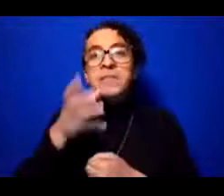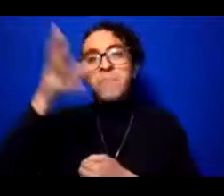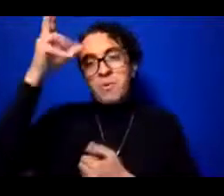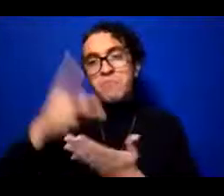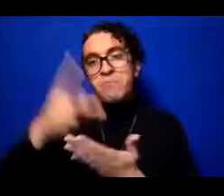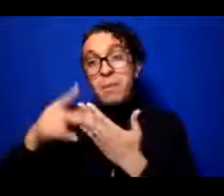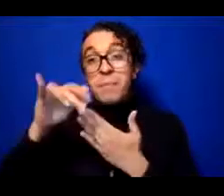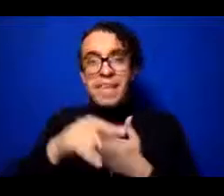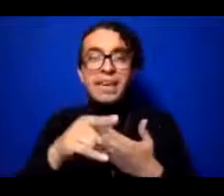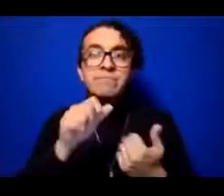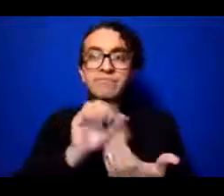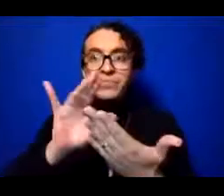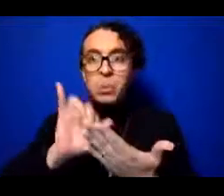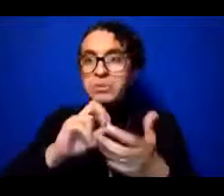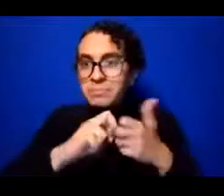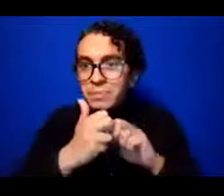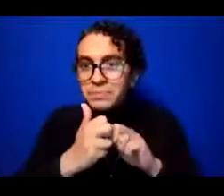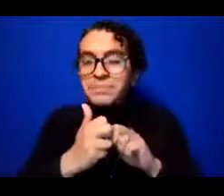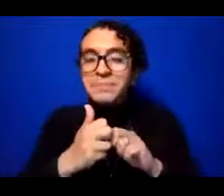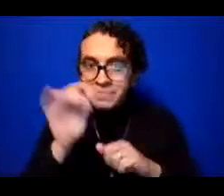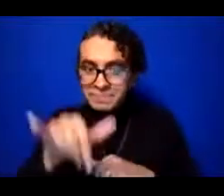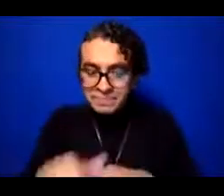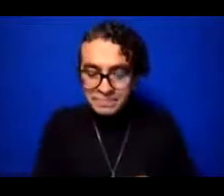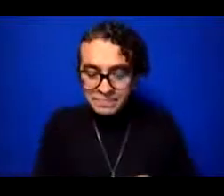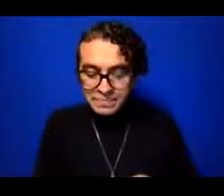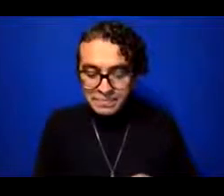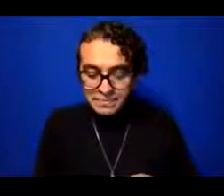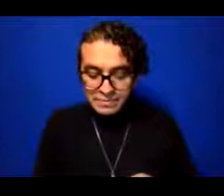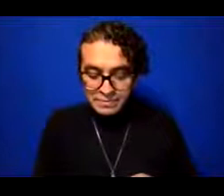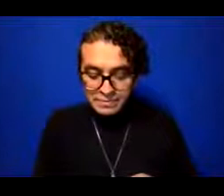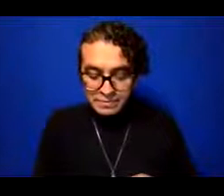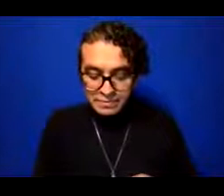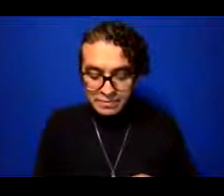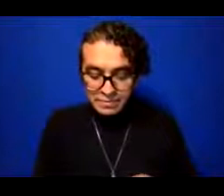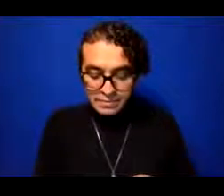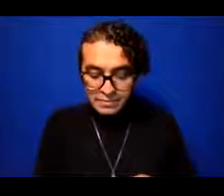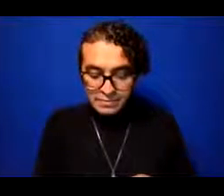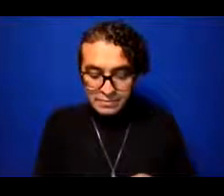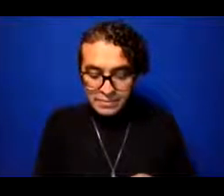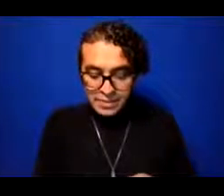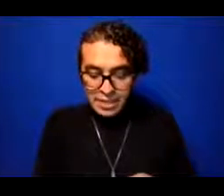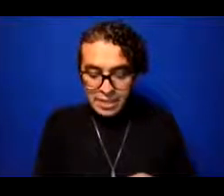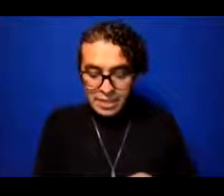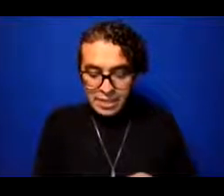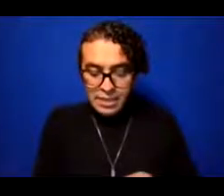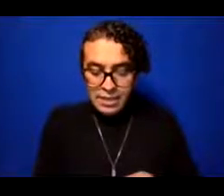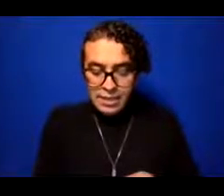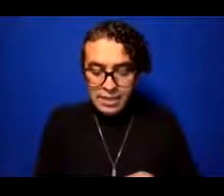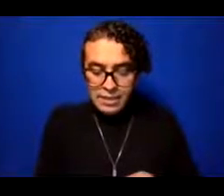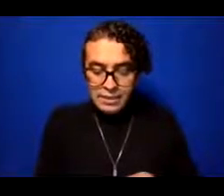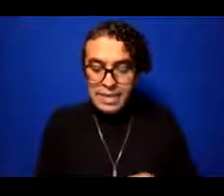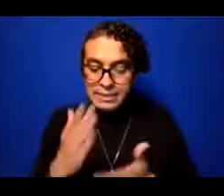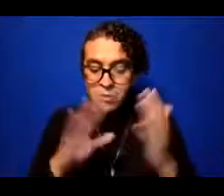of issues that we want to address in mind. And some of the goals of this program, and this would be an example of more of a group types